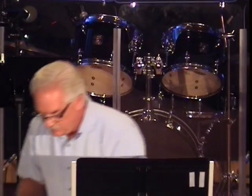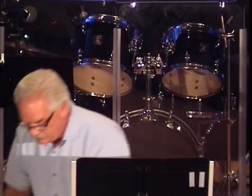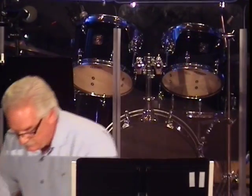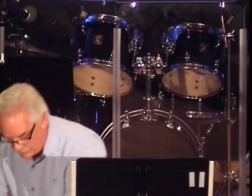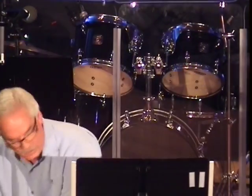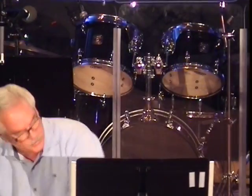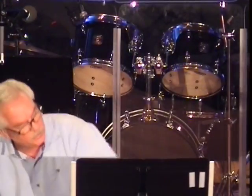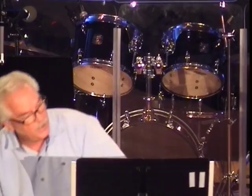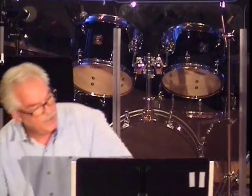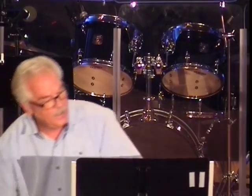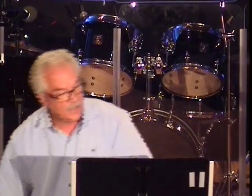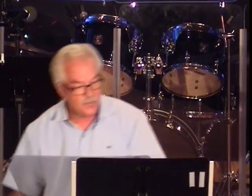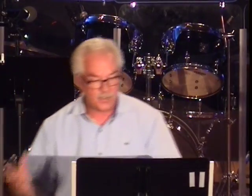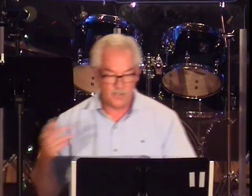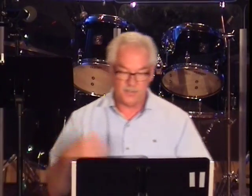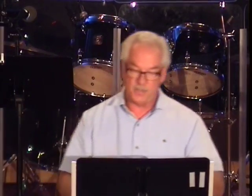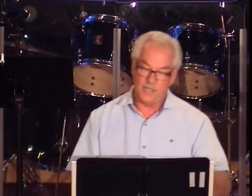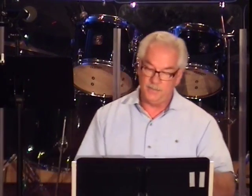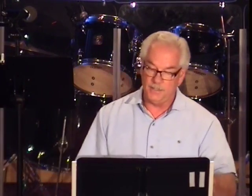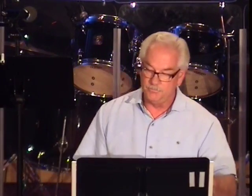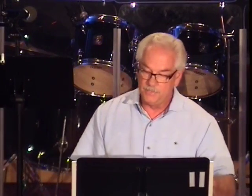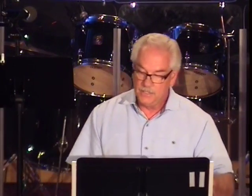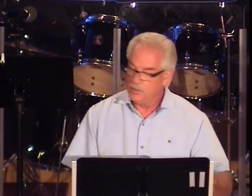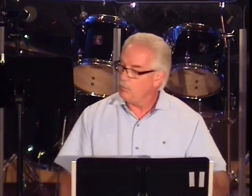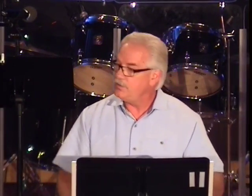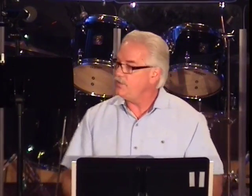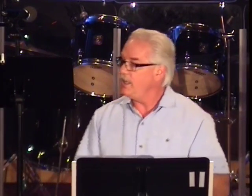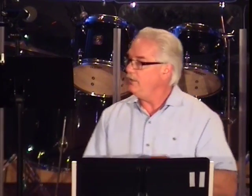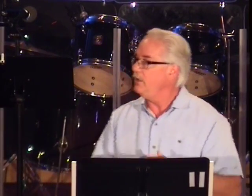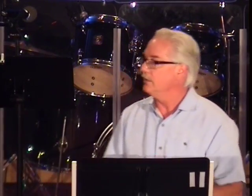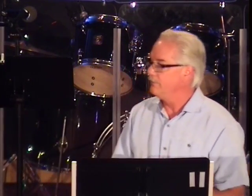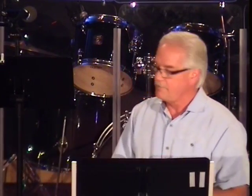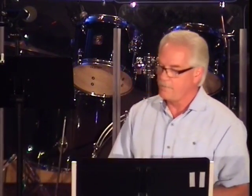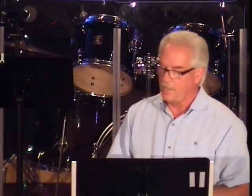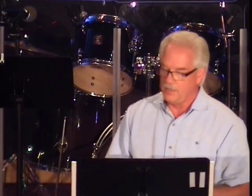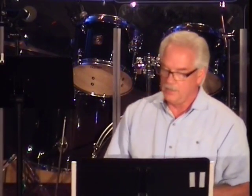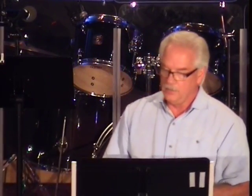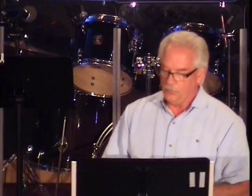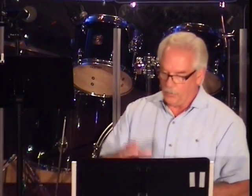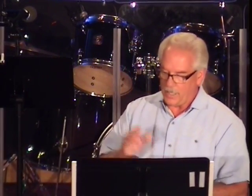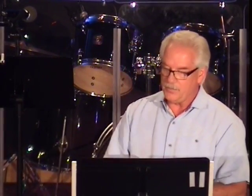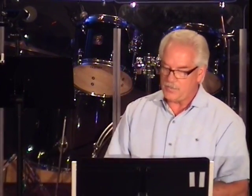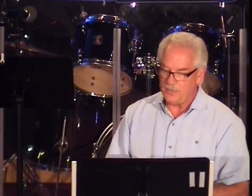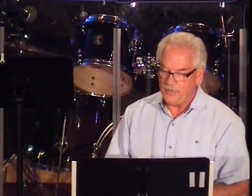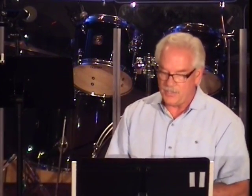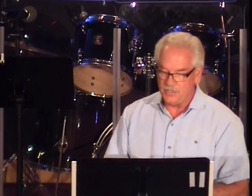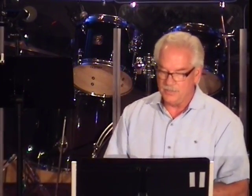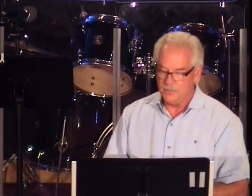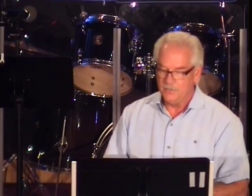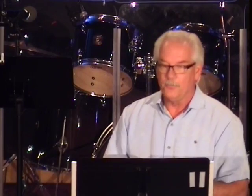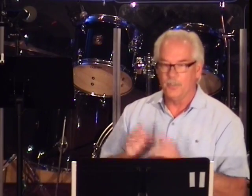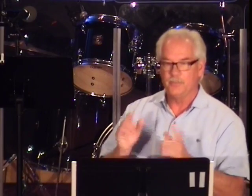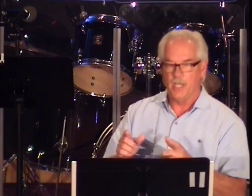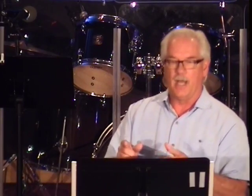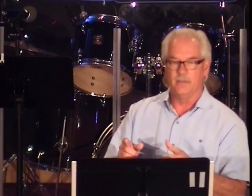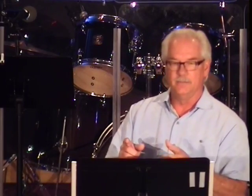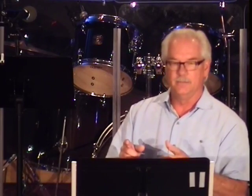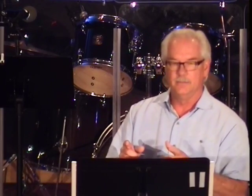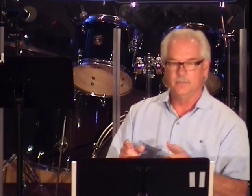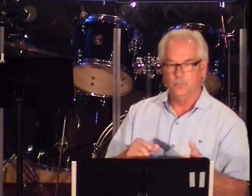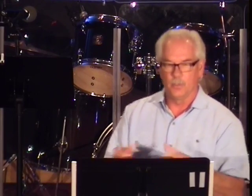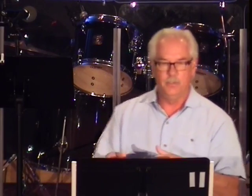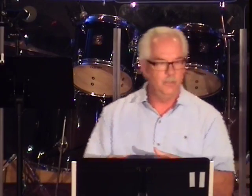his good pleasure. And I just like this idea. In other words, he's saying, look, work out your salvation, for it is